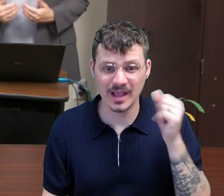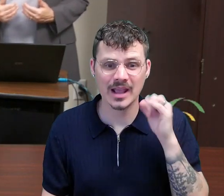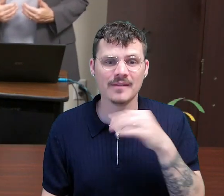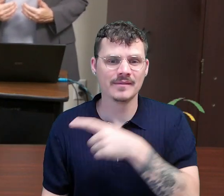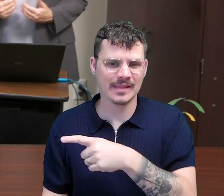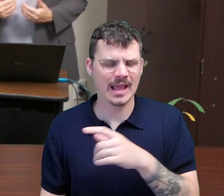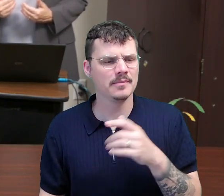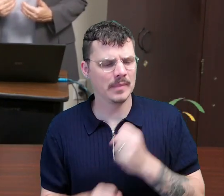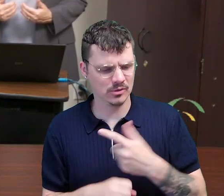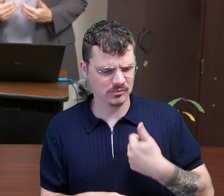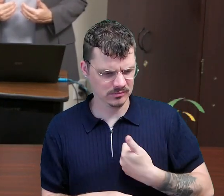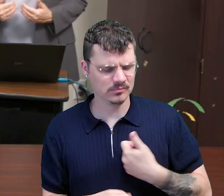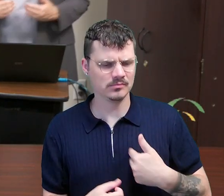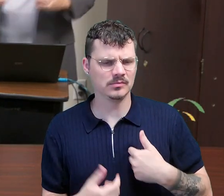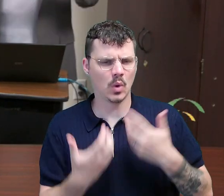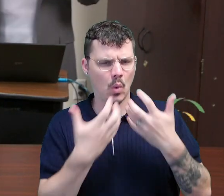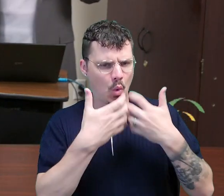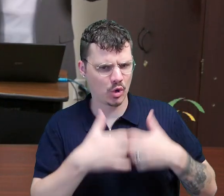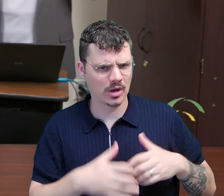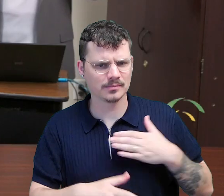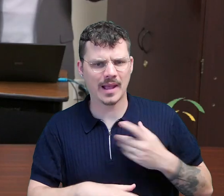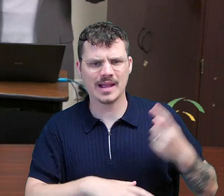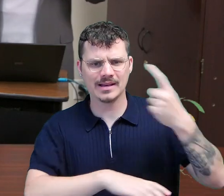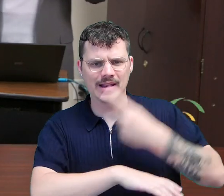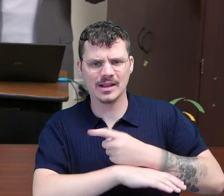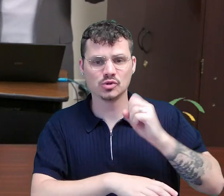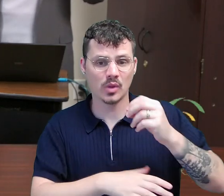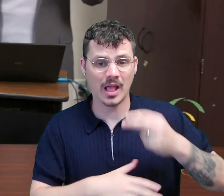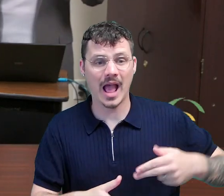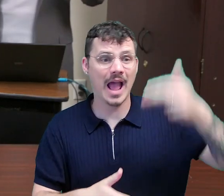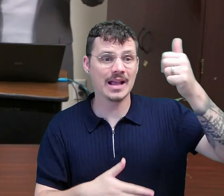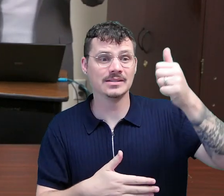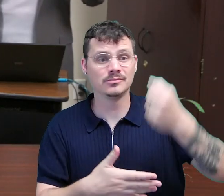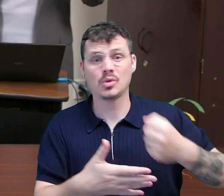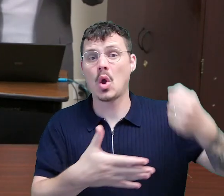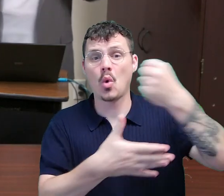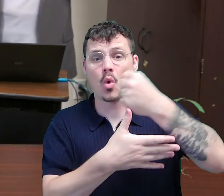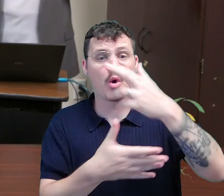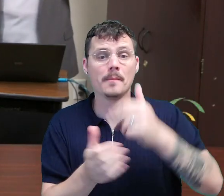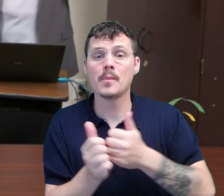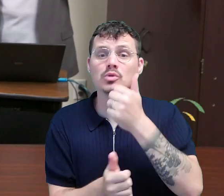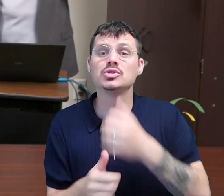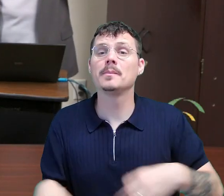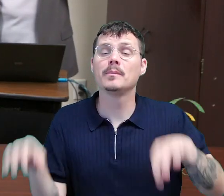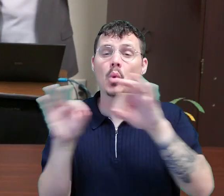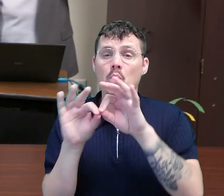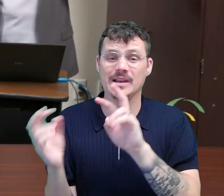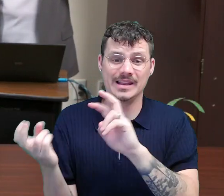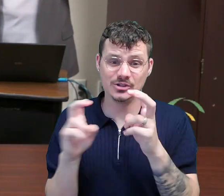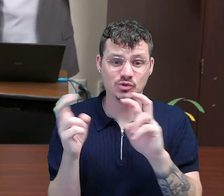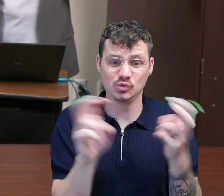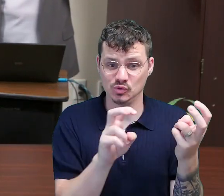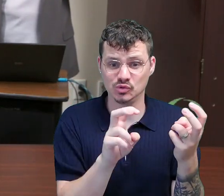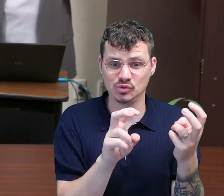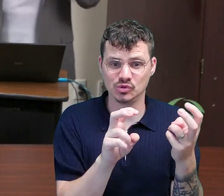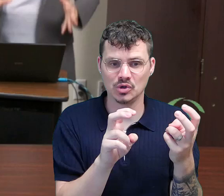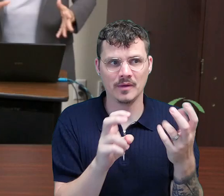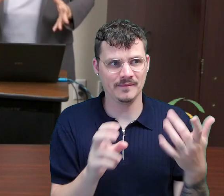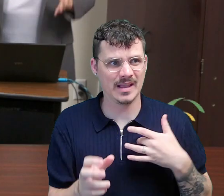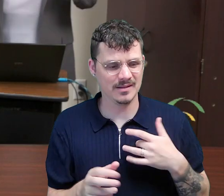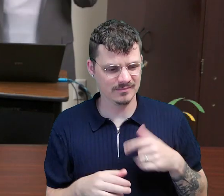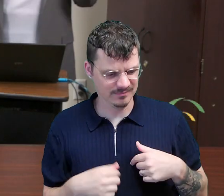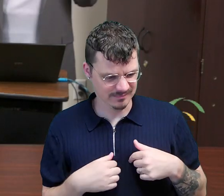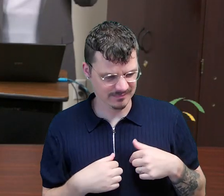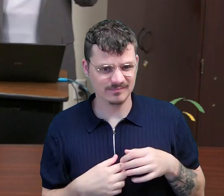explicitly organize their days so that the highest priority, most important issues, the most